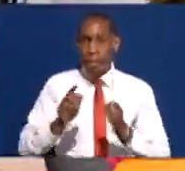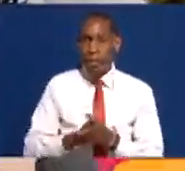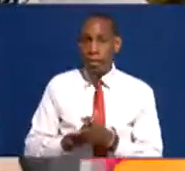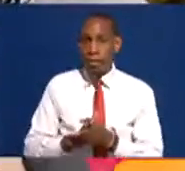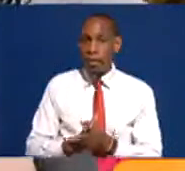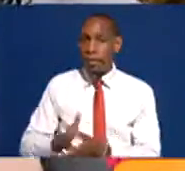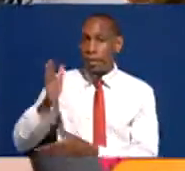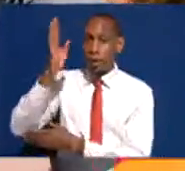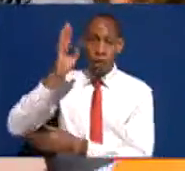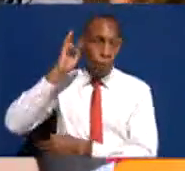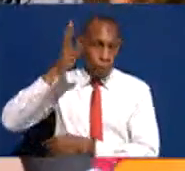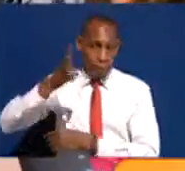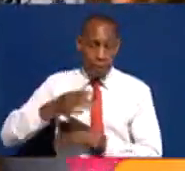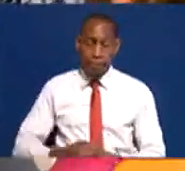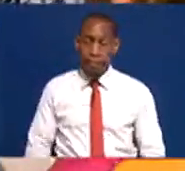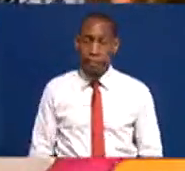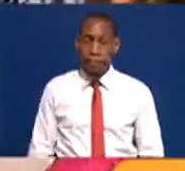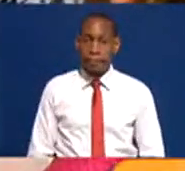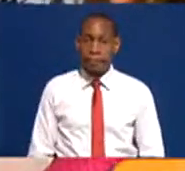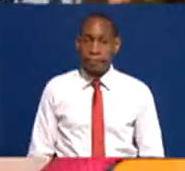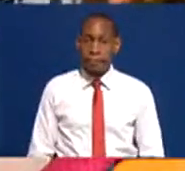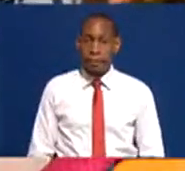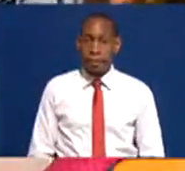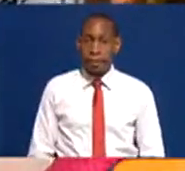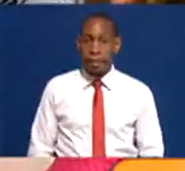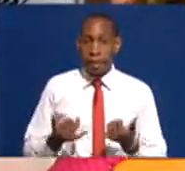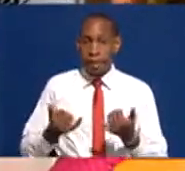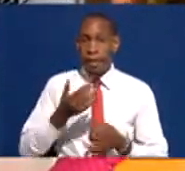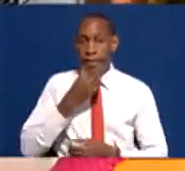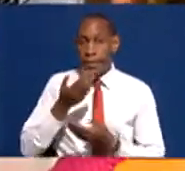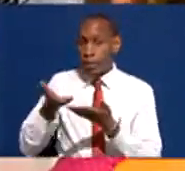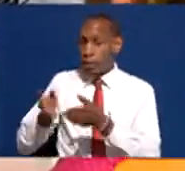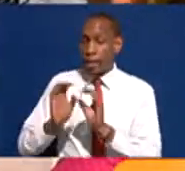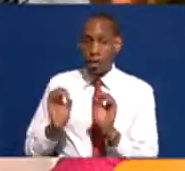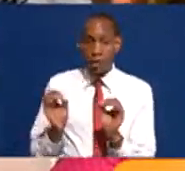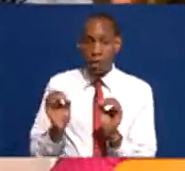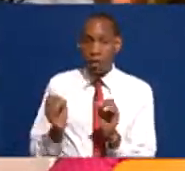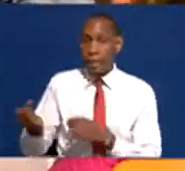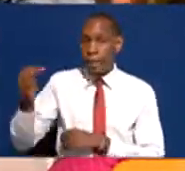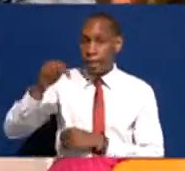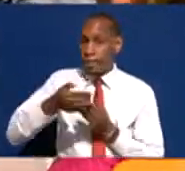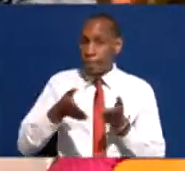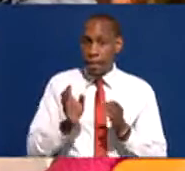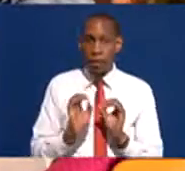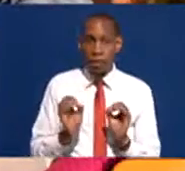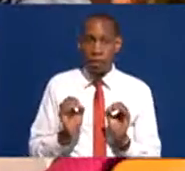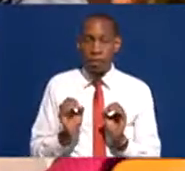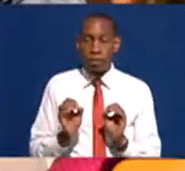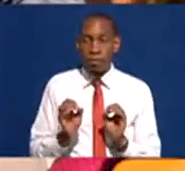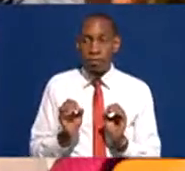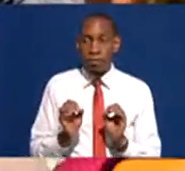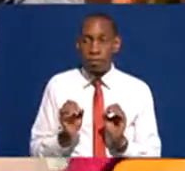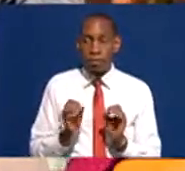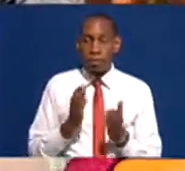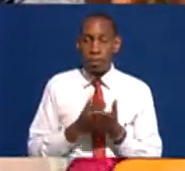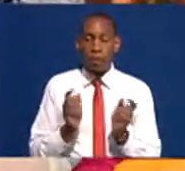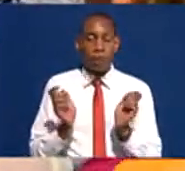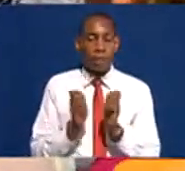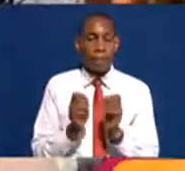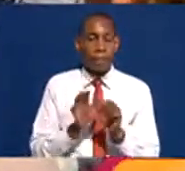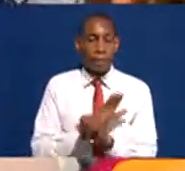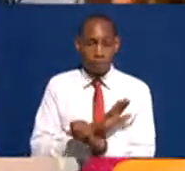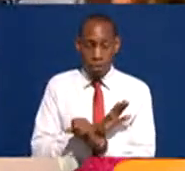will. Na the father is not around, hangeweza kufika hapa. It is so painful